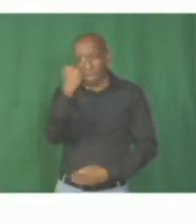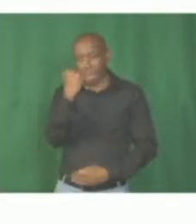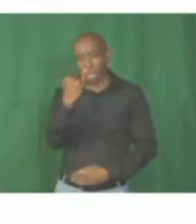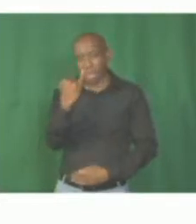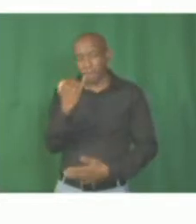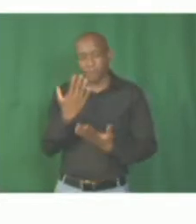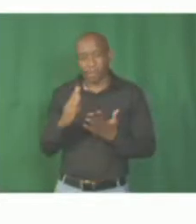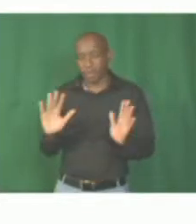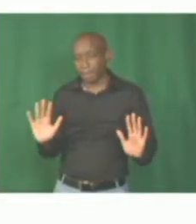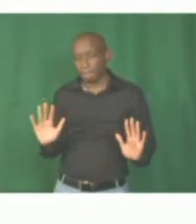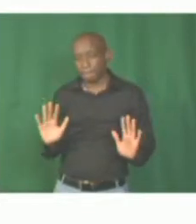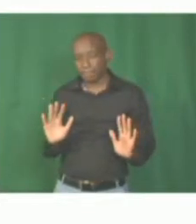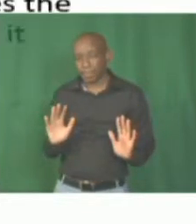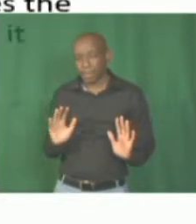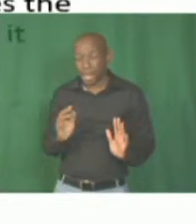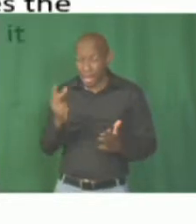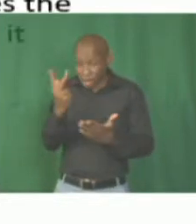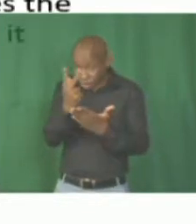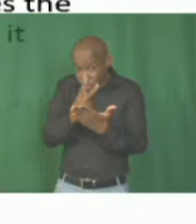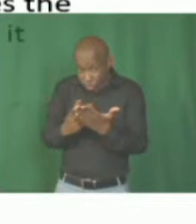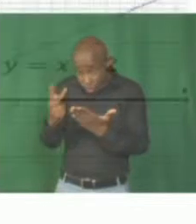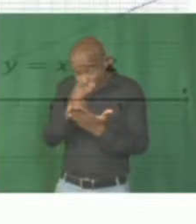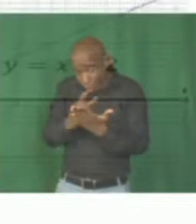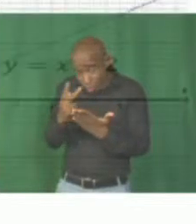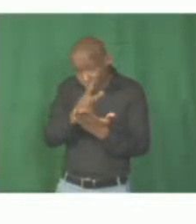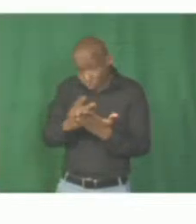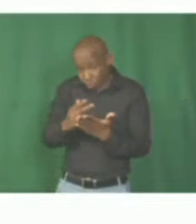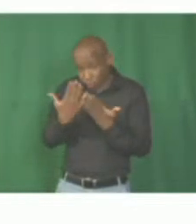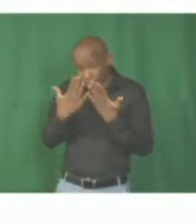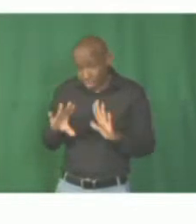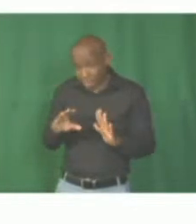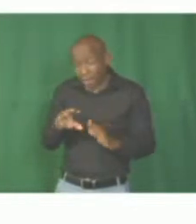we expect the graph that we drew here,